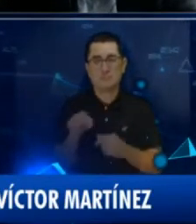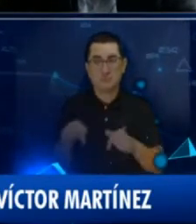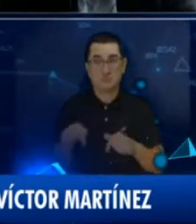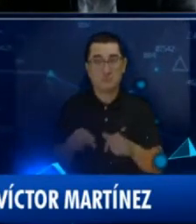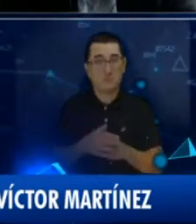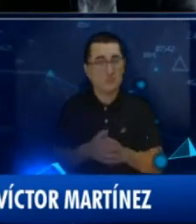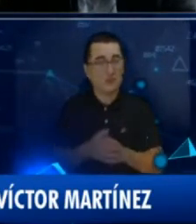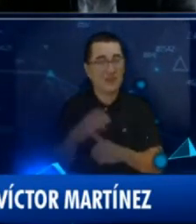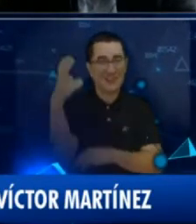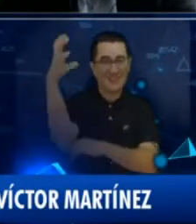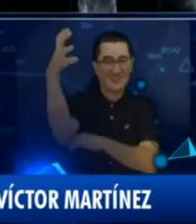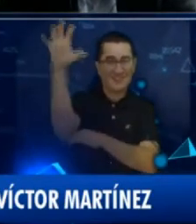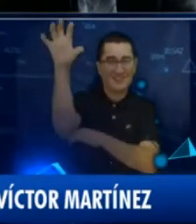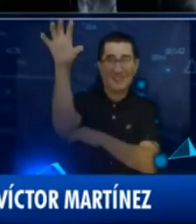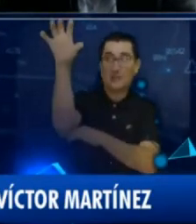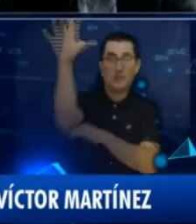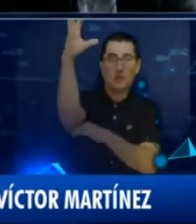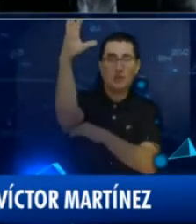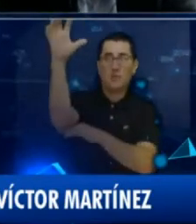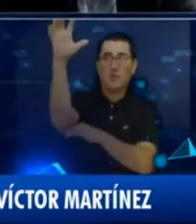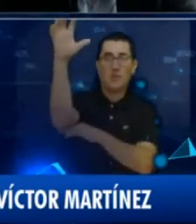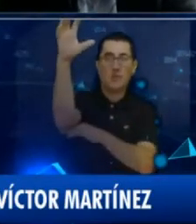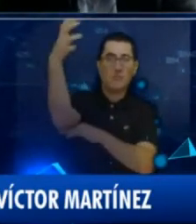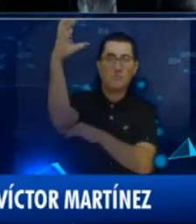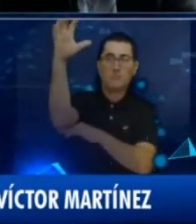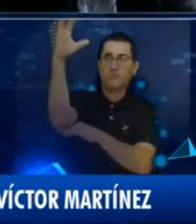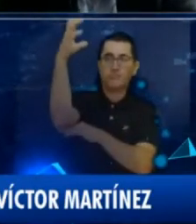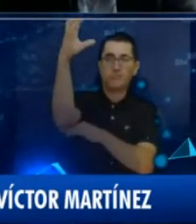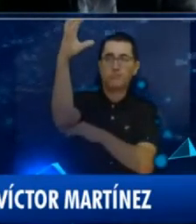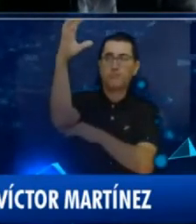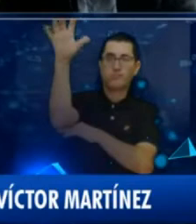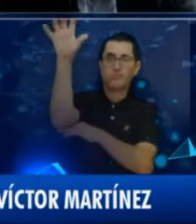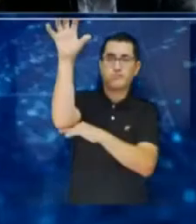radio astronomy by satellite.